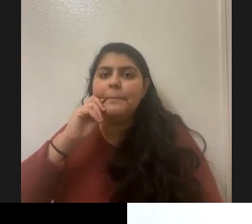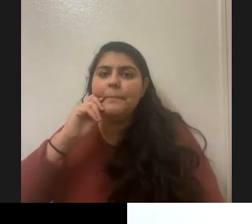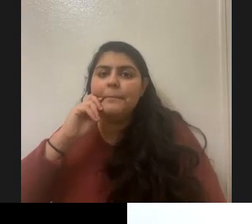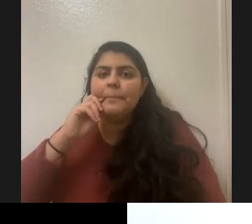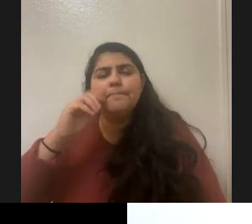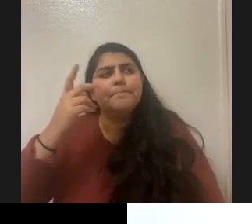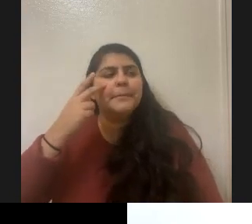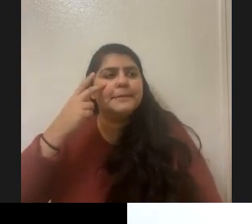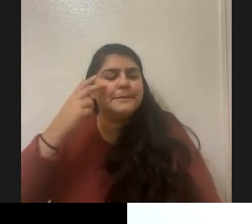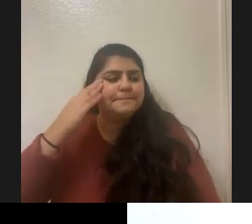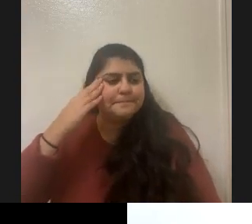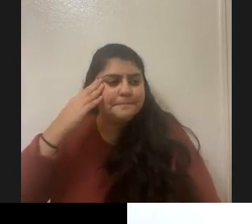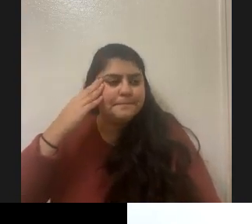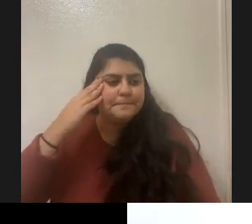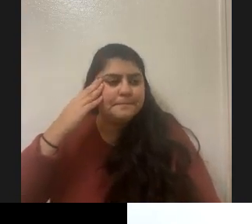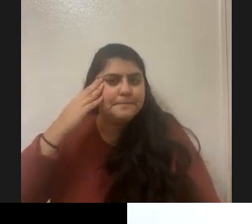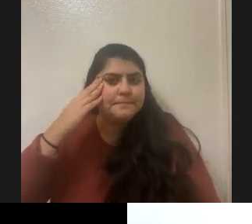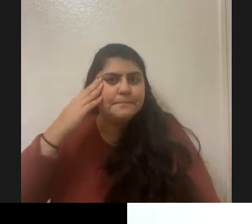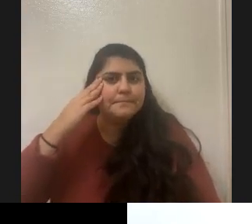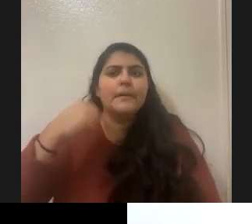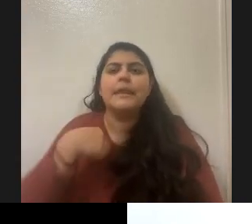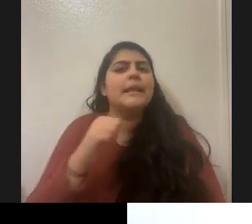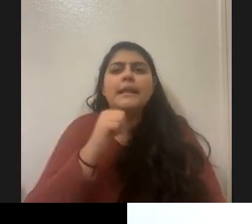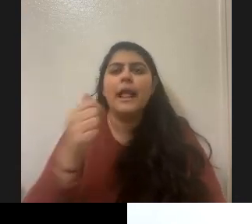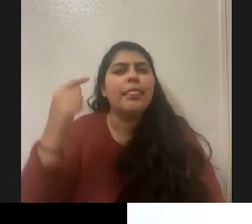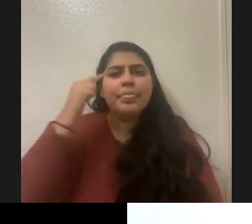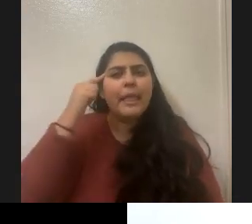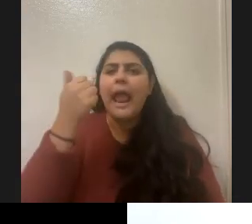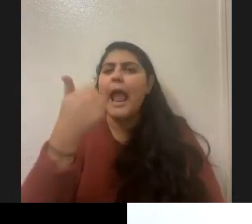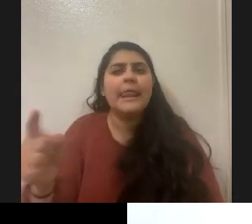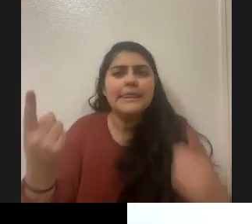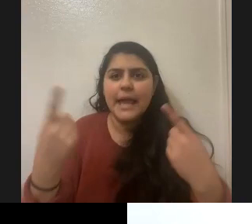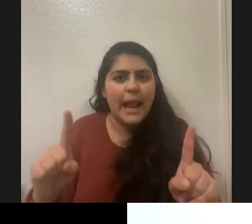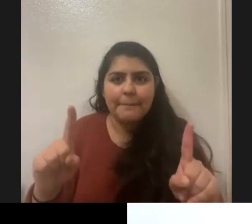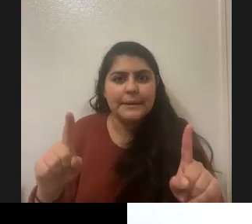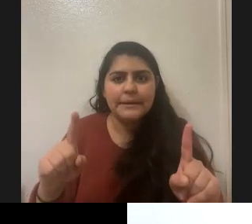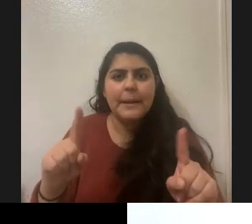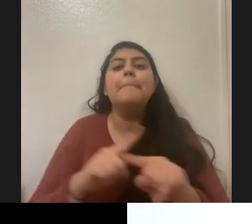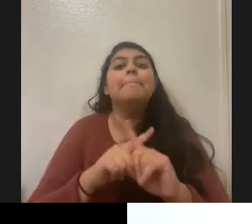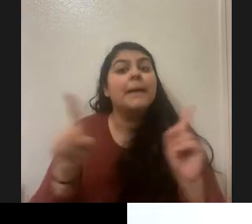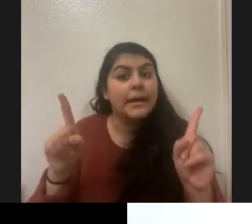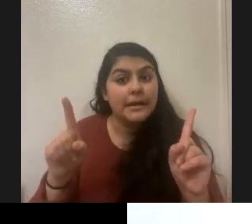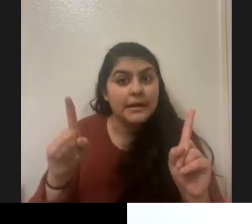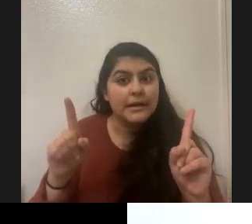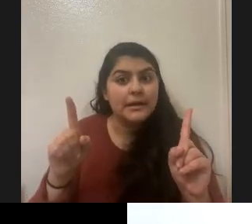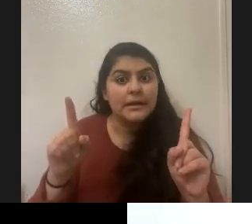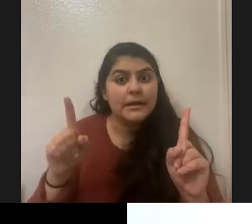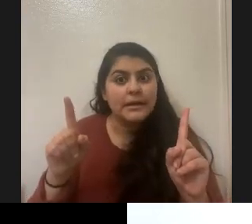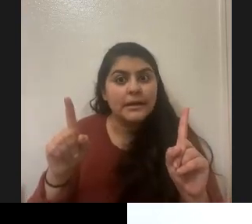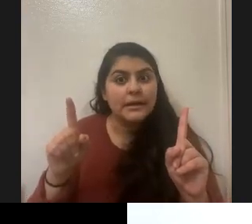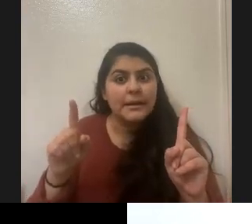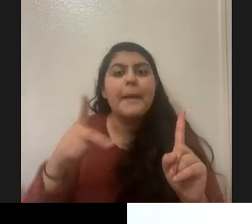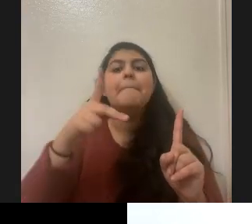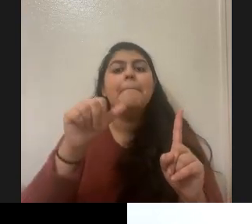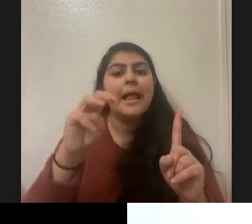Let's see. I don't think anything would happen, but generally plasma is